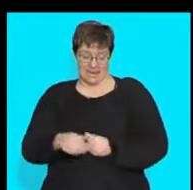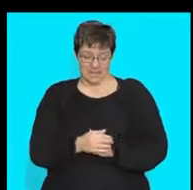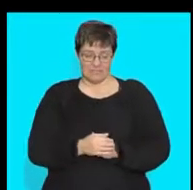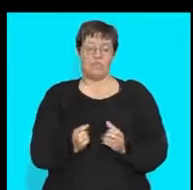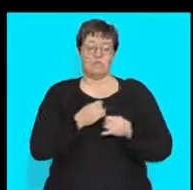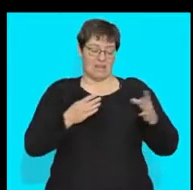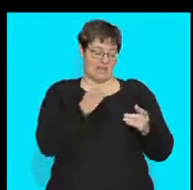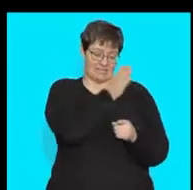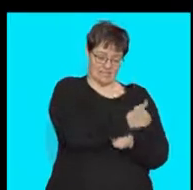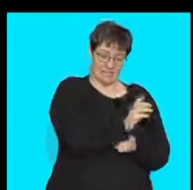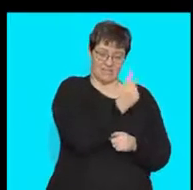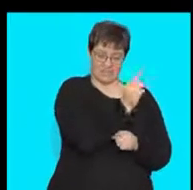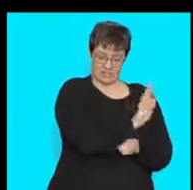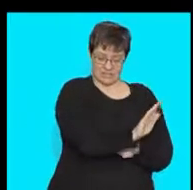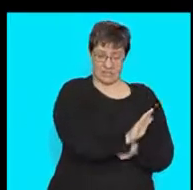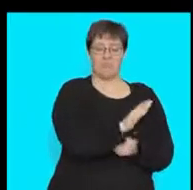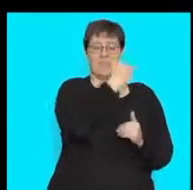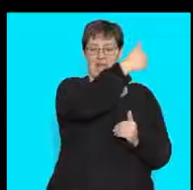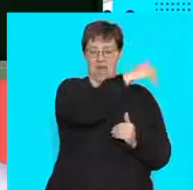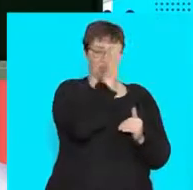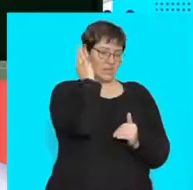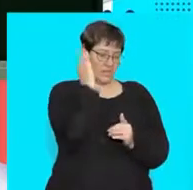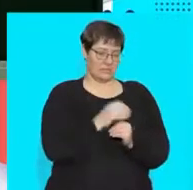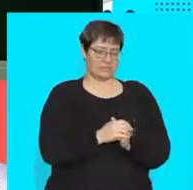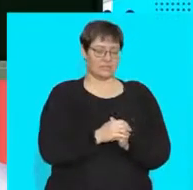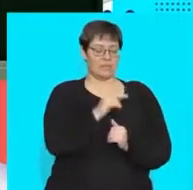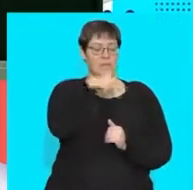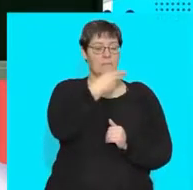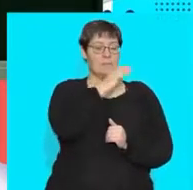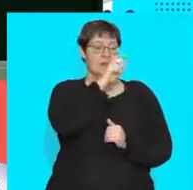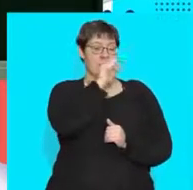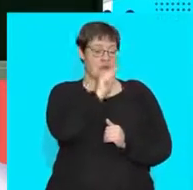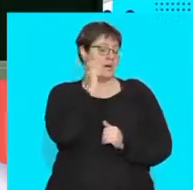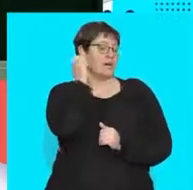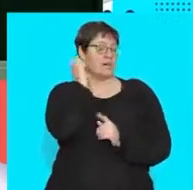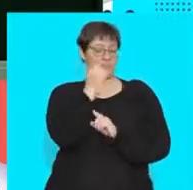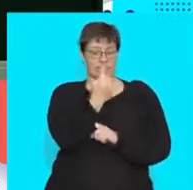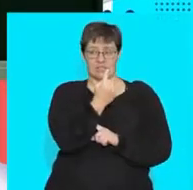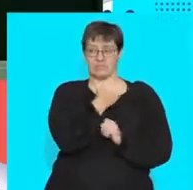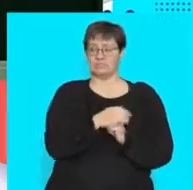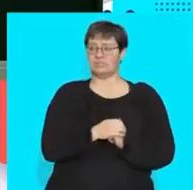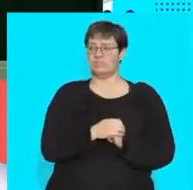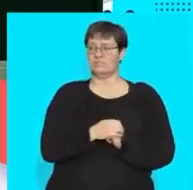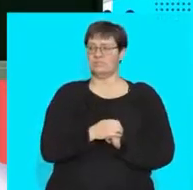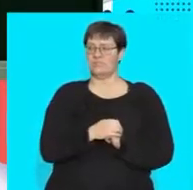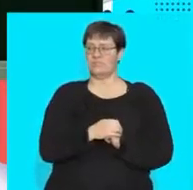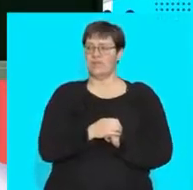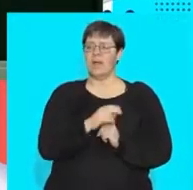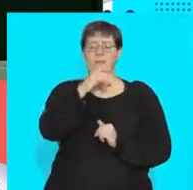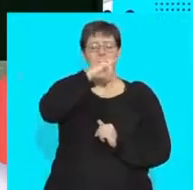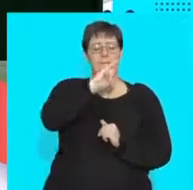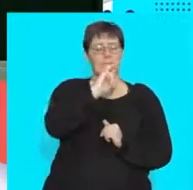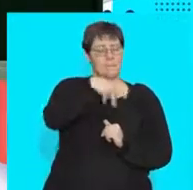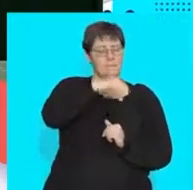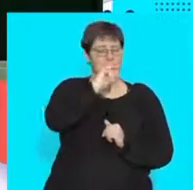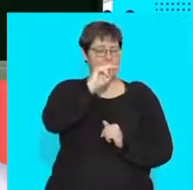the outer ear. Now, like I said, the pinna is your first part, and that's this part with the studs and the rings and everything